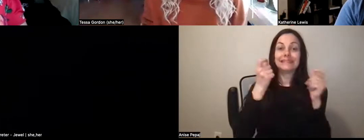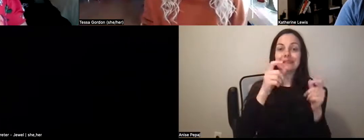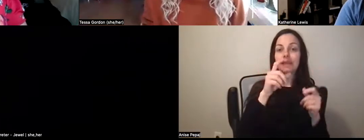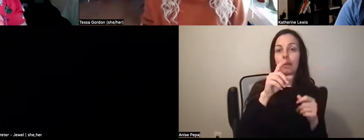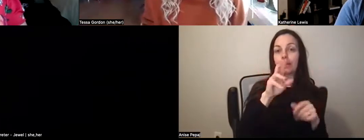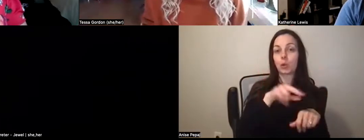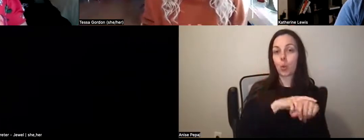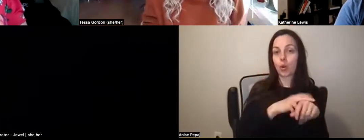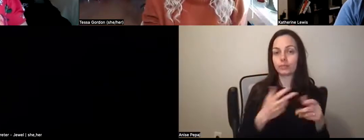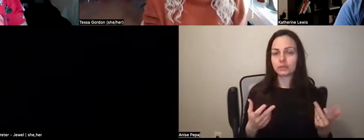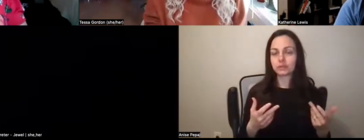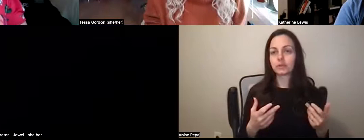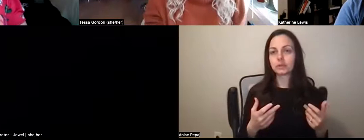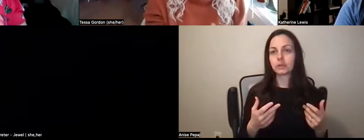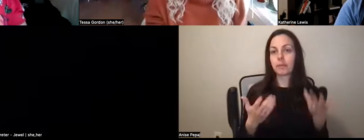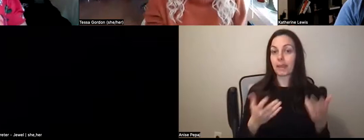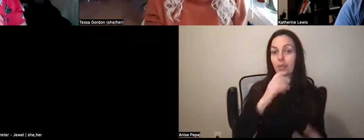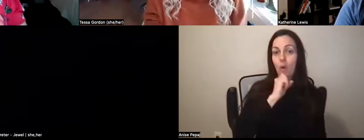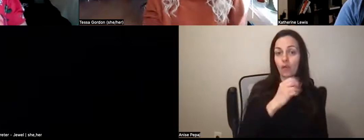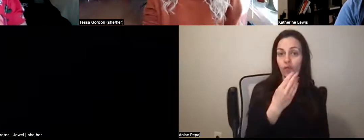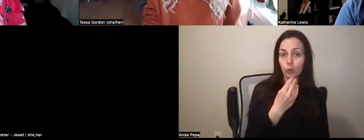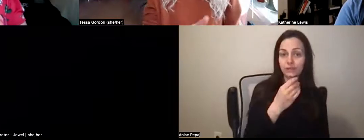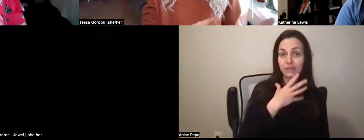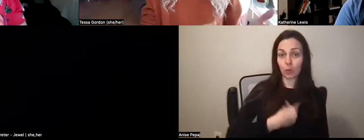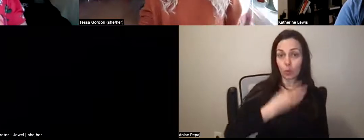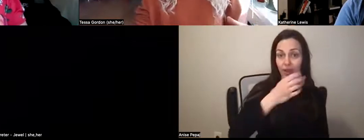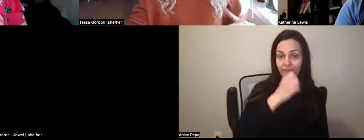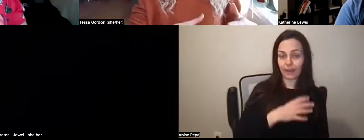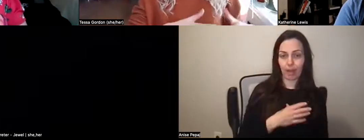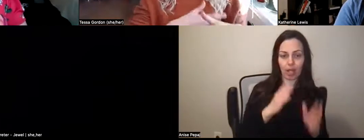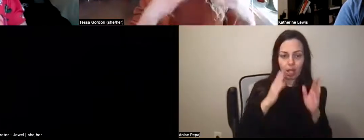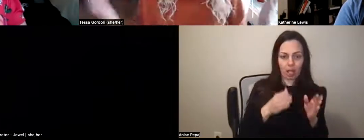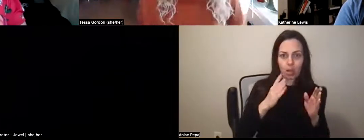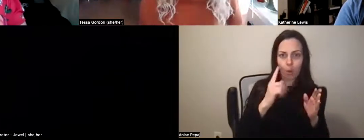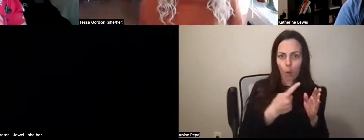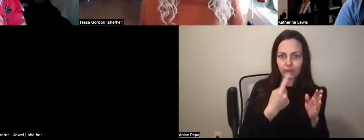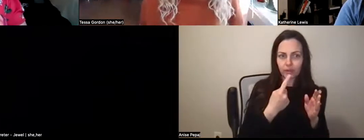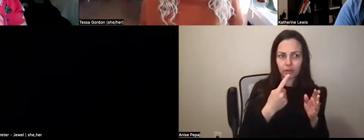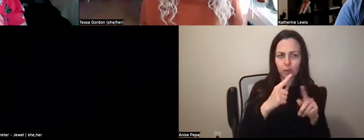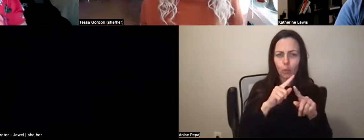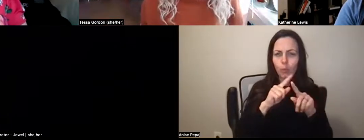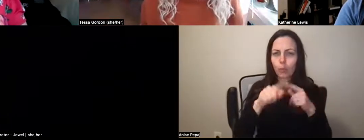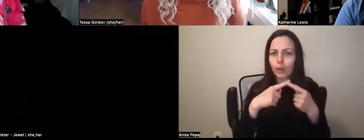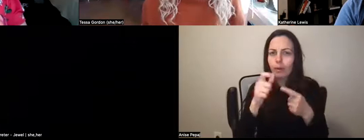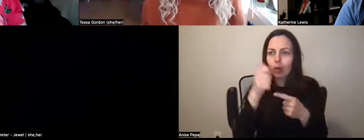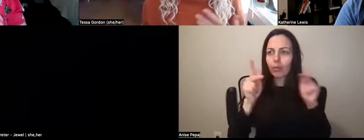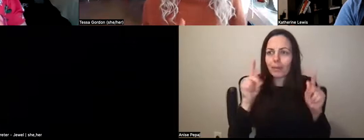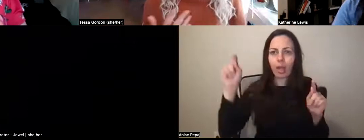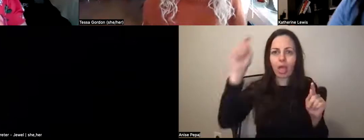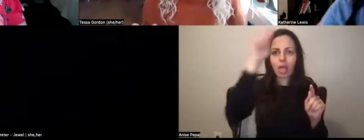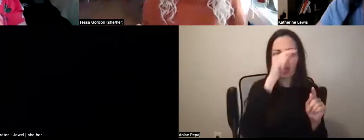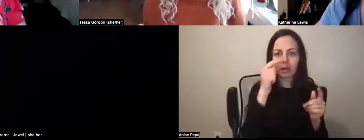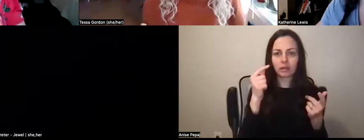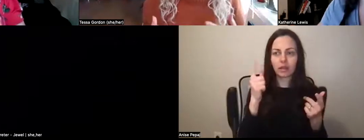for like 14-year-olds who are white and female, but what about everybody else who might be experiencing relationship with food